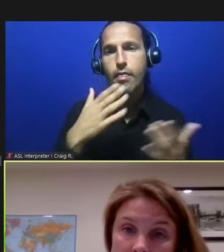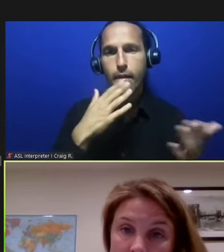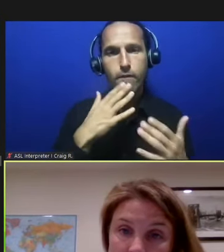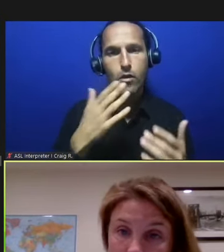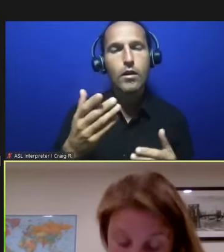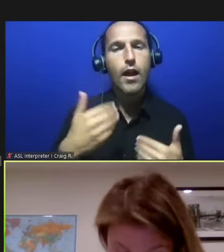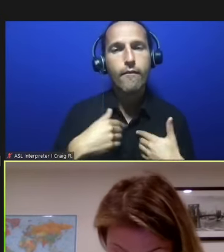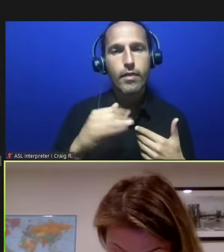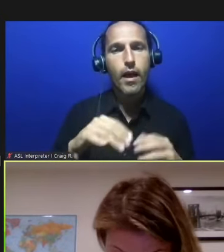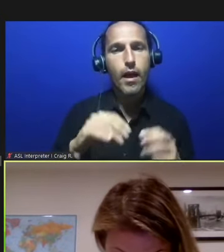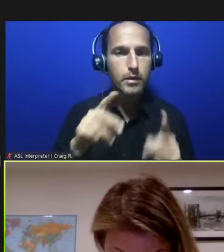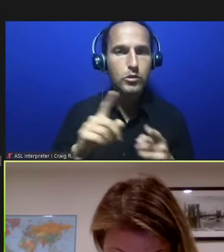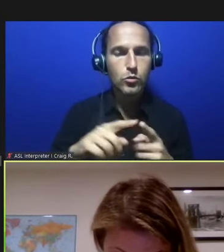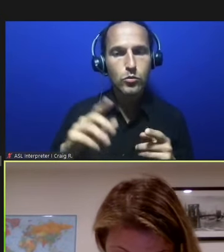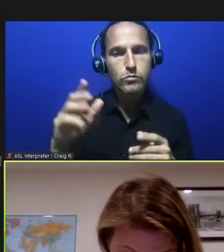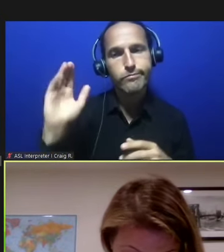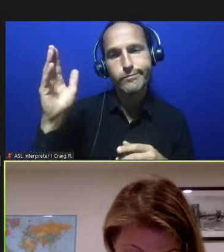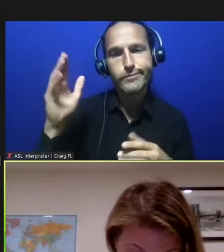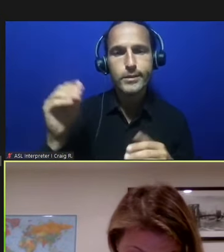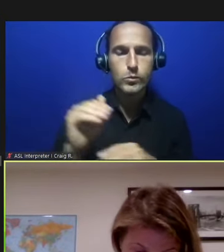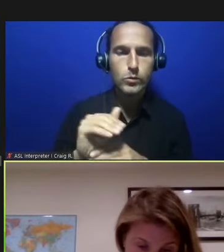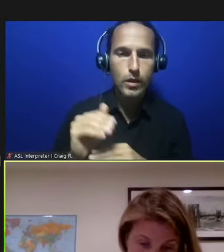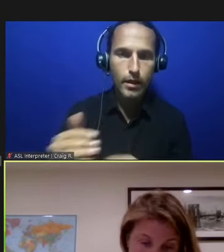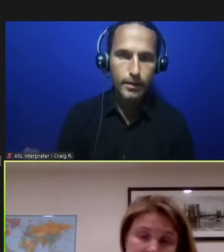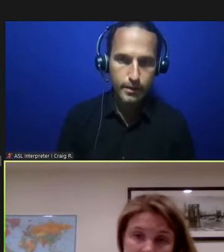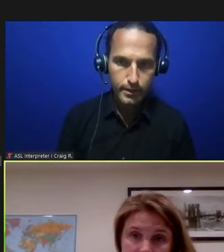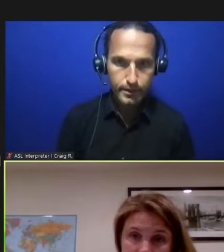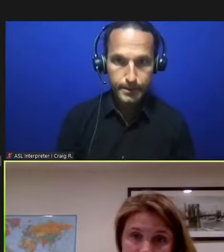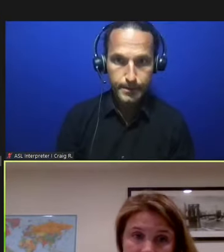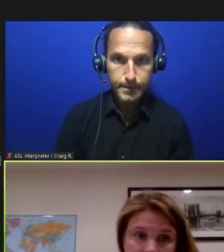giving me this opportunity to speak today.